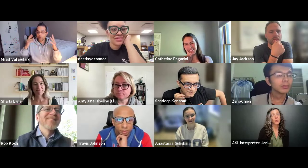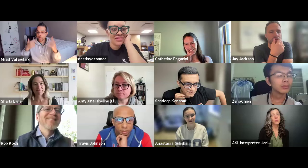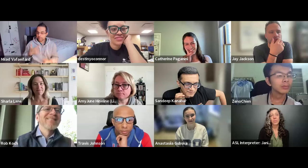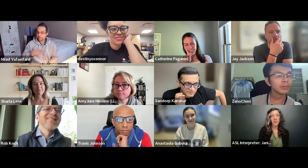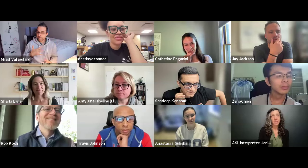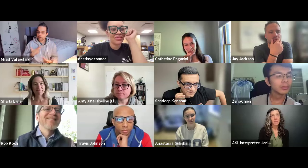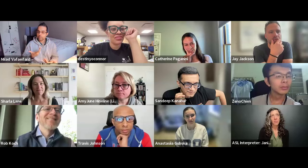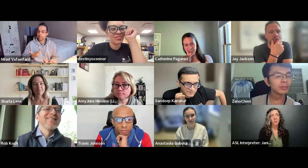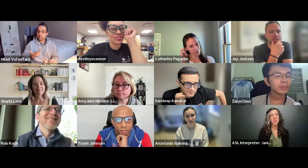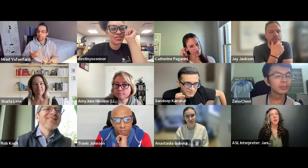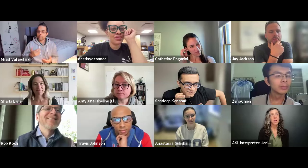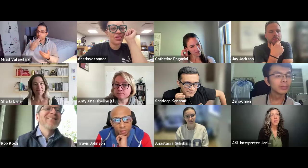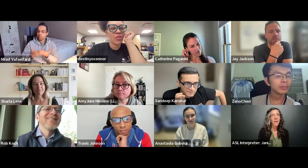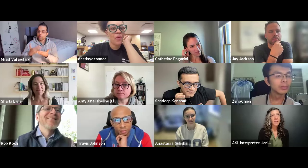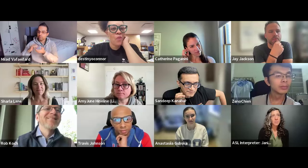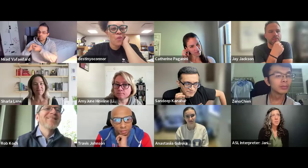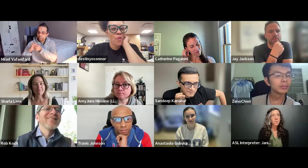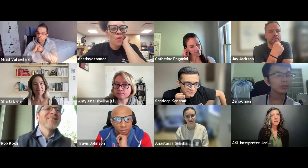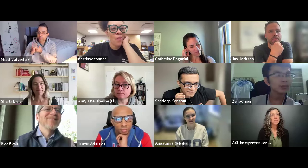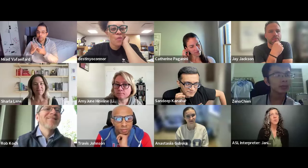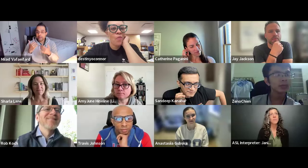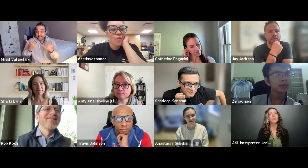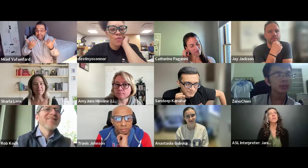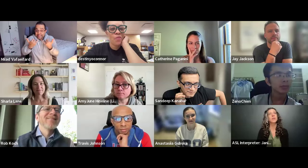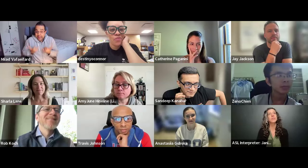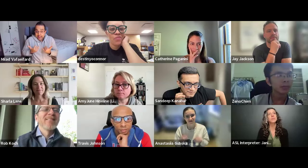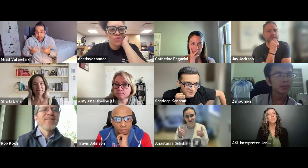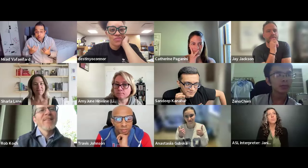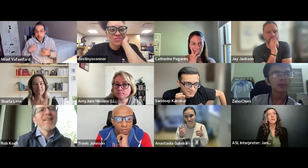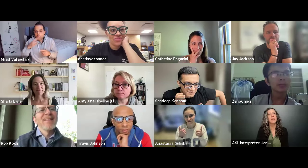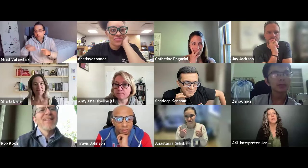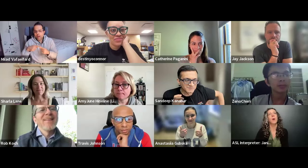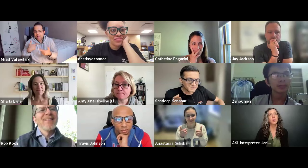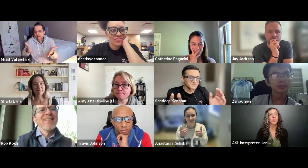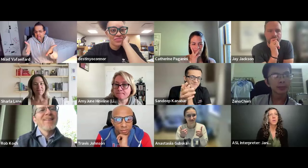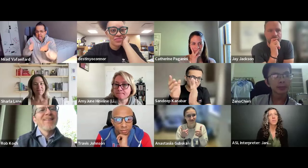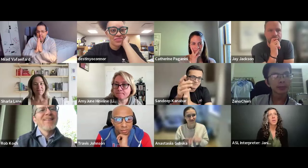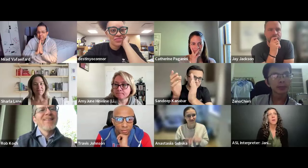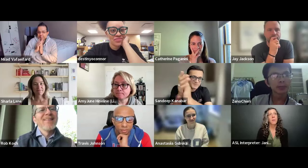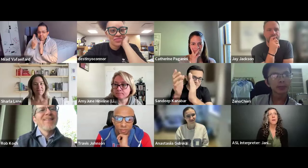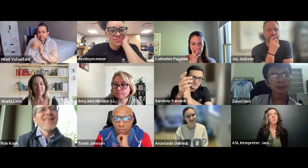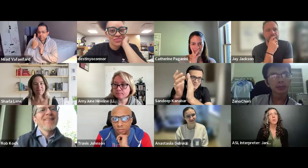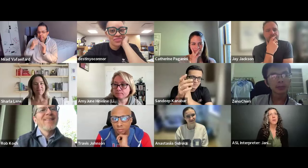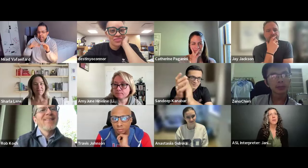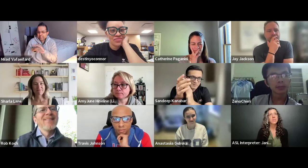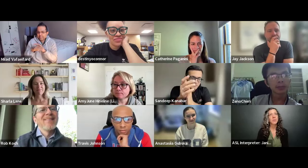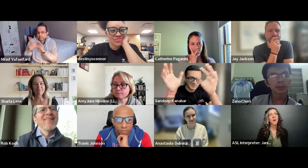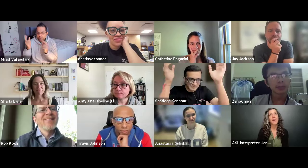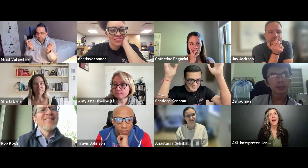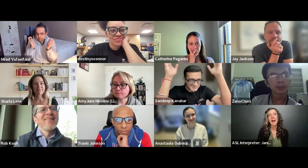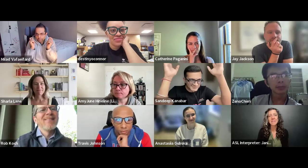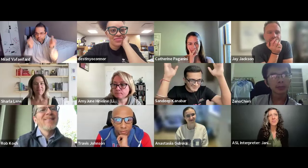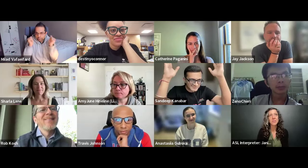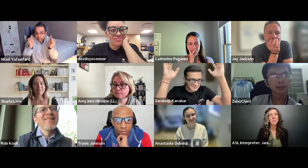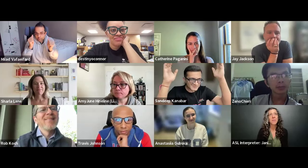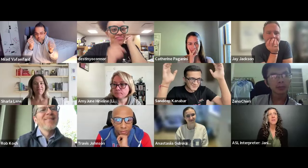to thank me for talking on that topic. So it felt really good to be like a partner with my employer. And so now